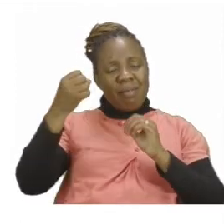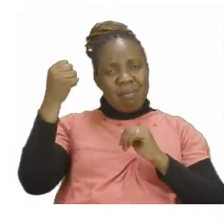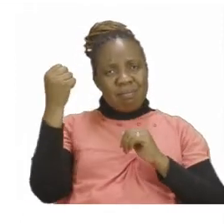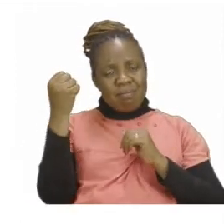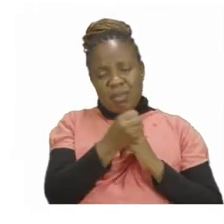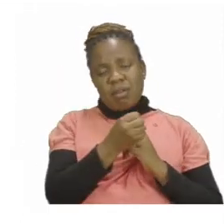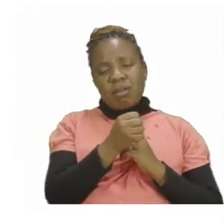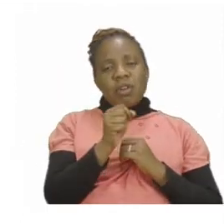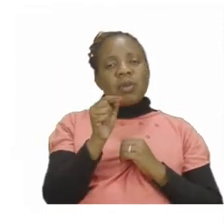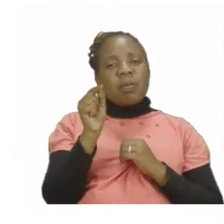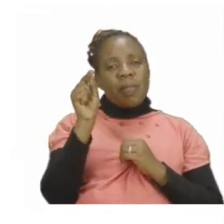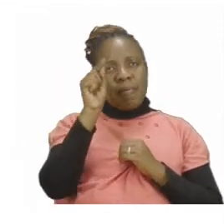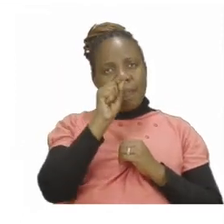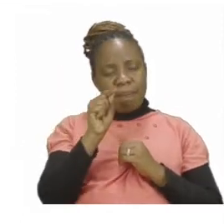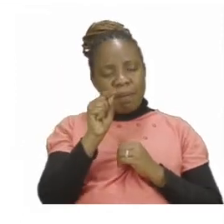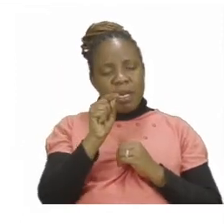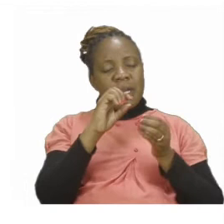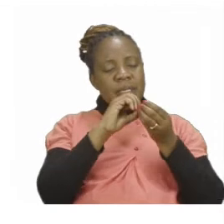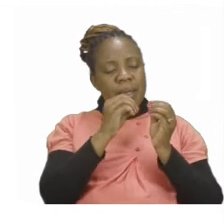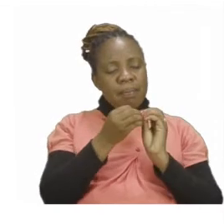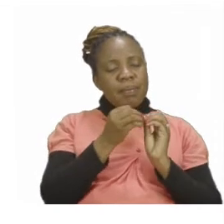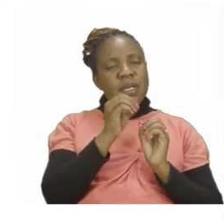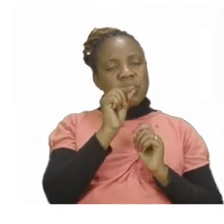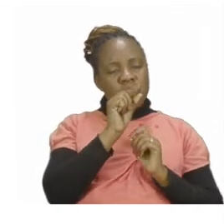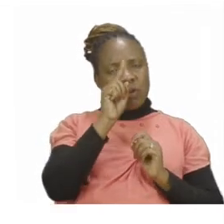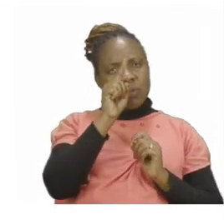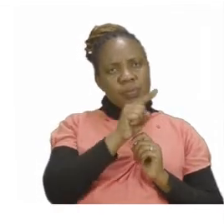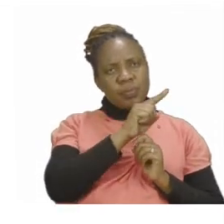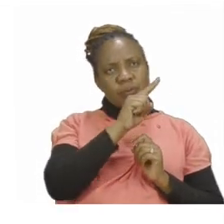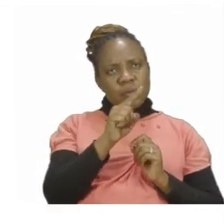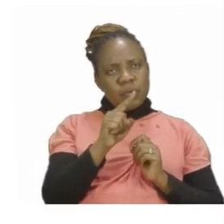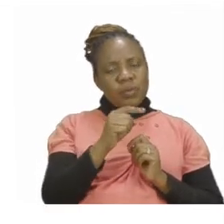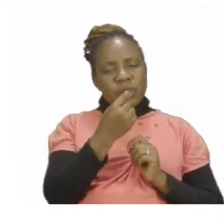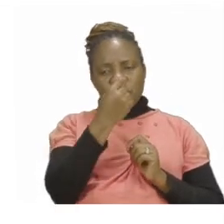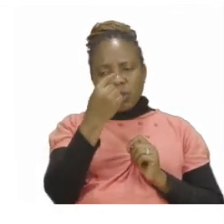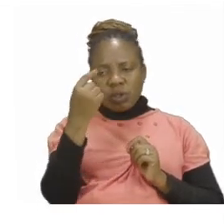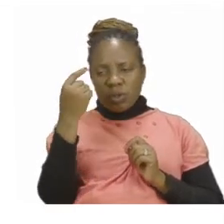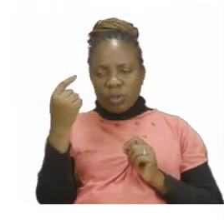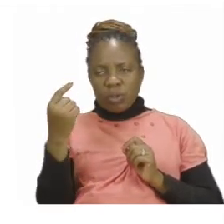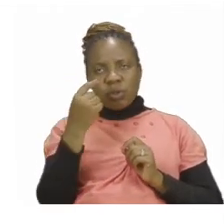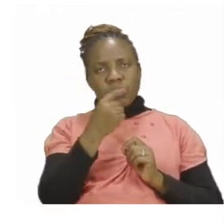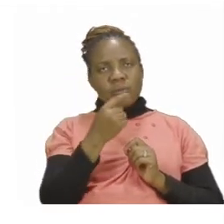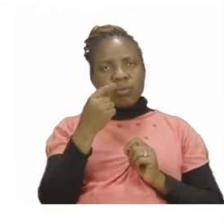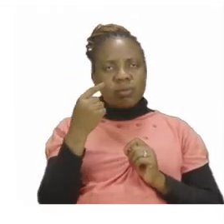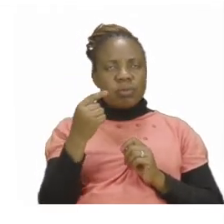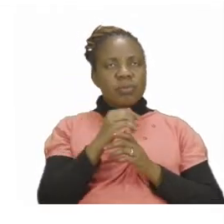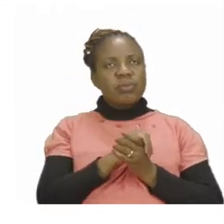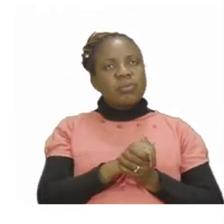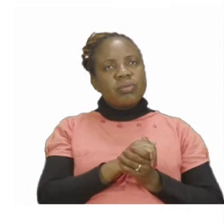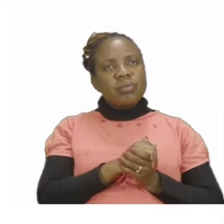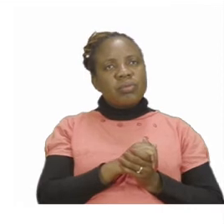smallest number. So you have to do this per block. And by doing this, you are